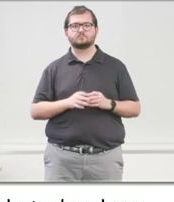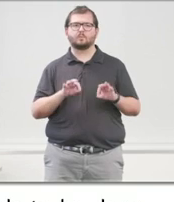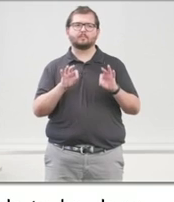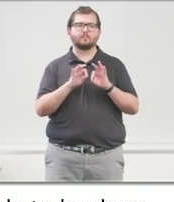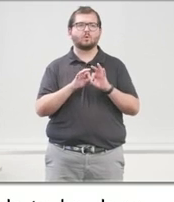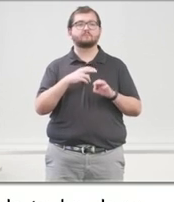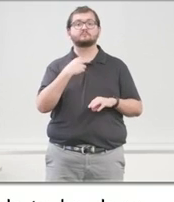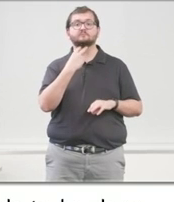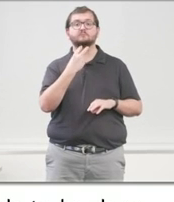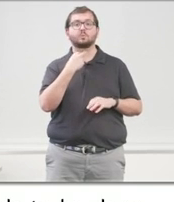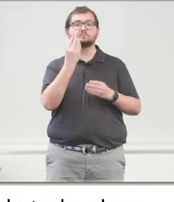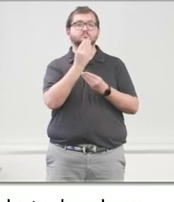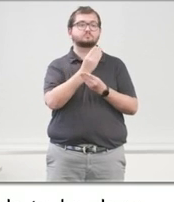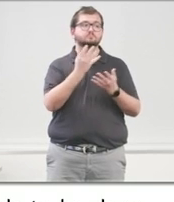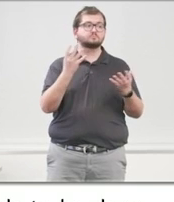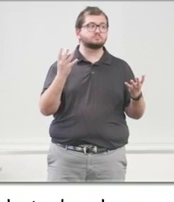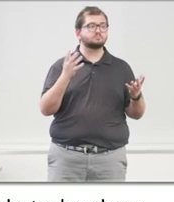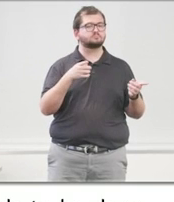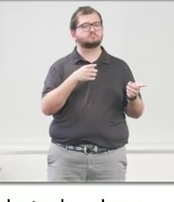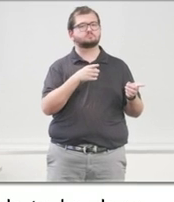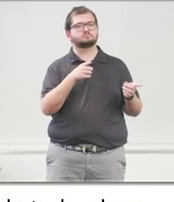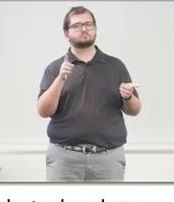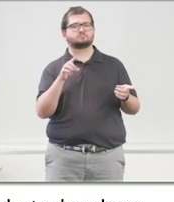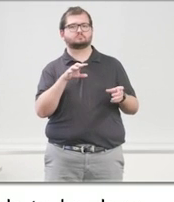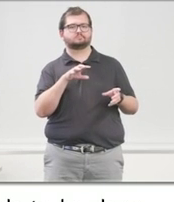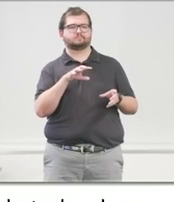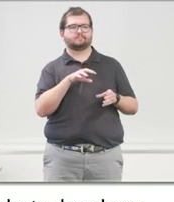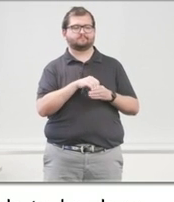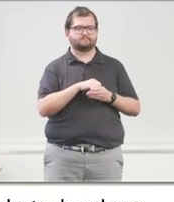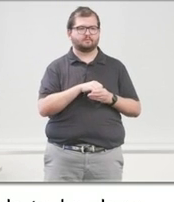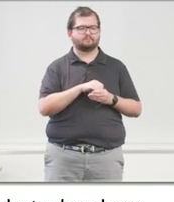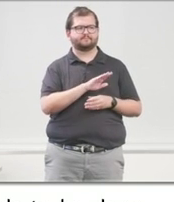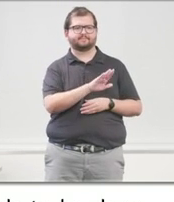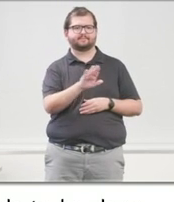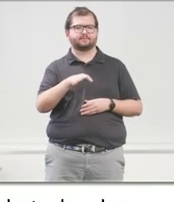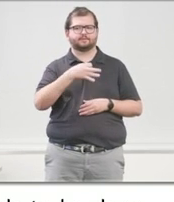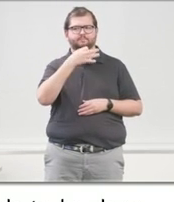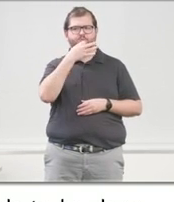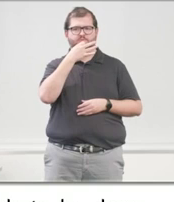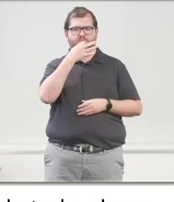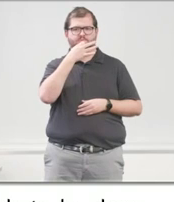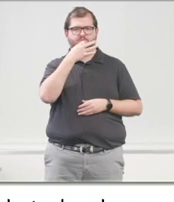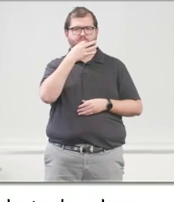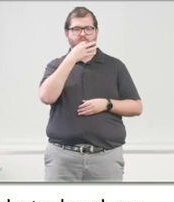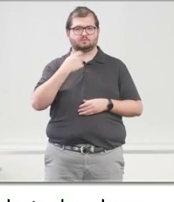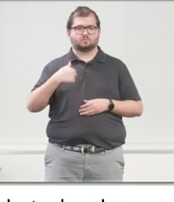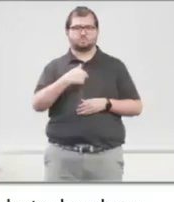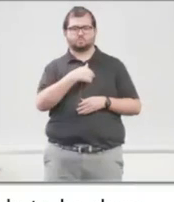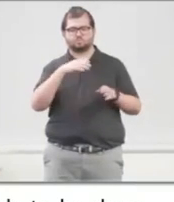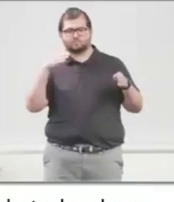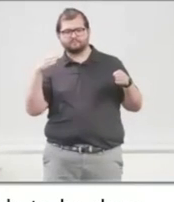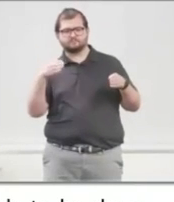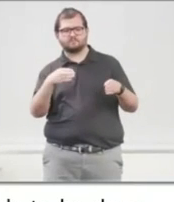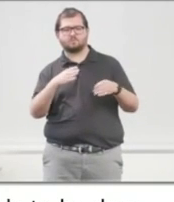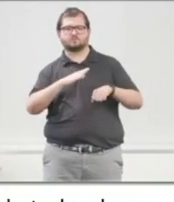had a space to contribute what their area of expertise is. And we focused our conversations around 5